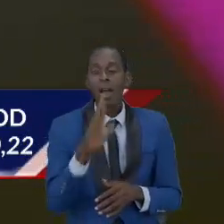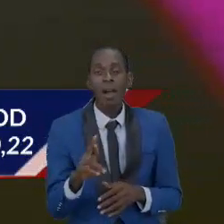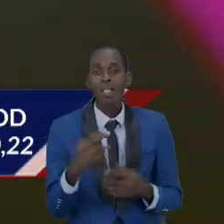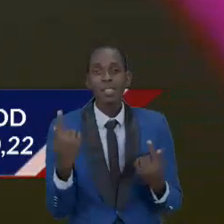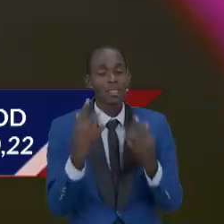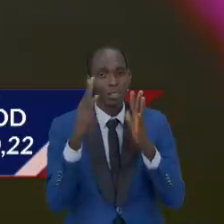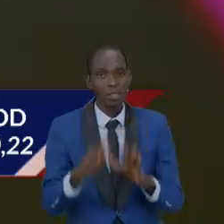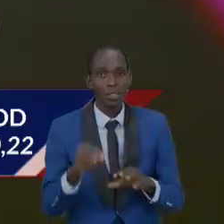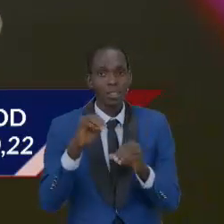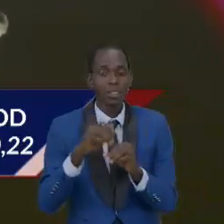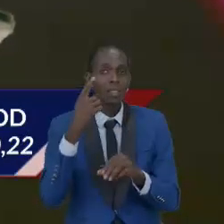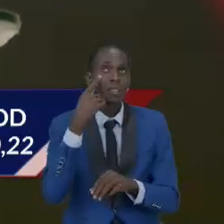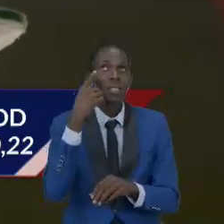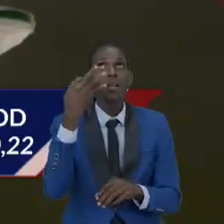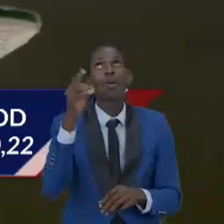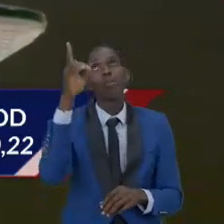of God.